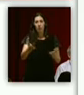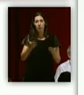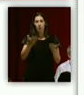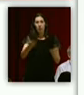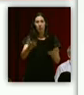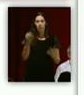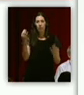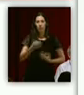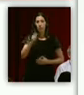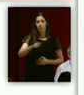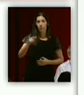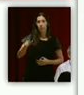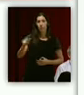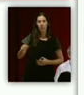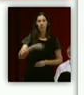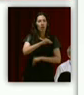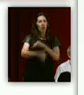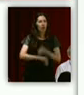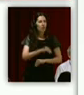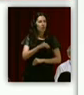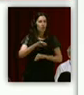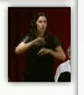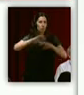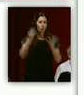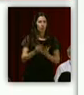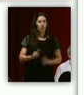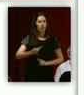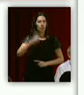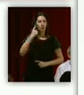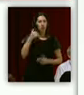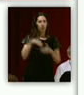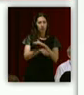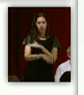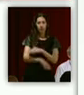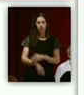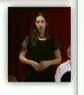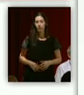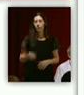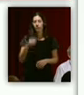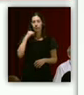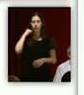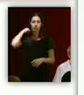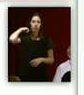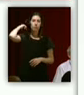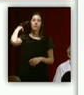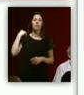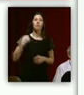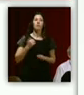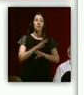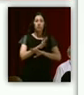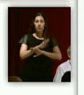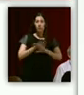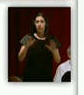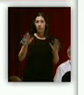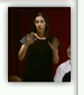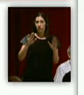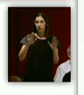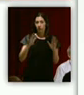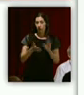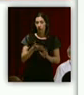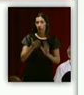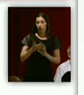can witness how technology helps people live in a more accessible way and in a